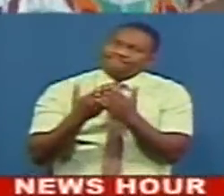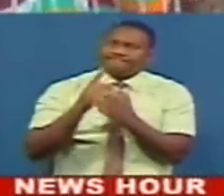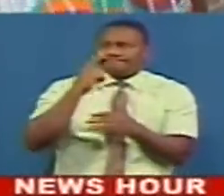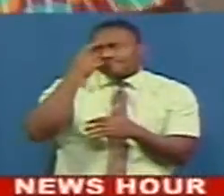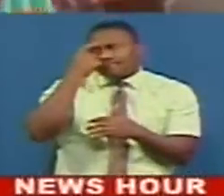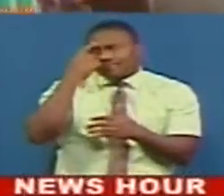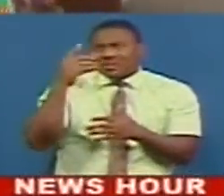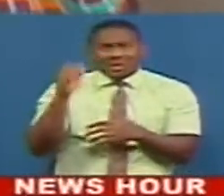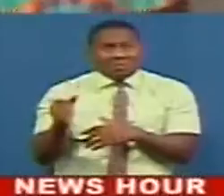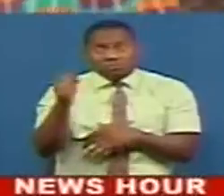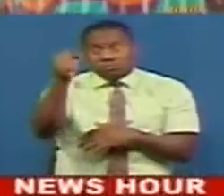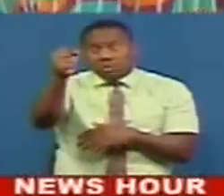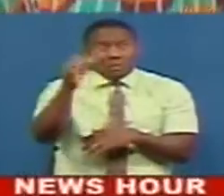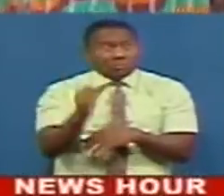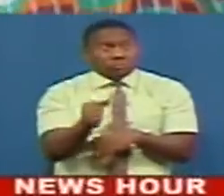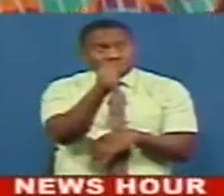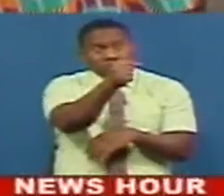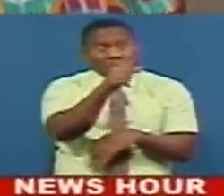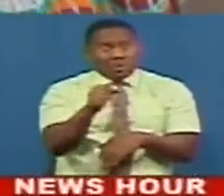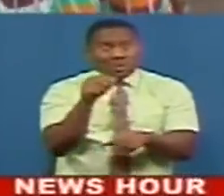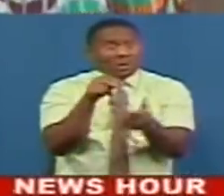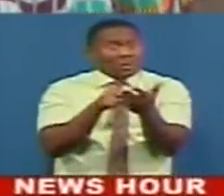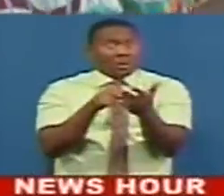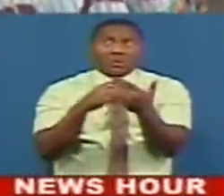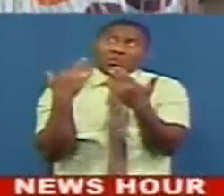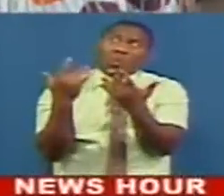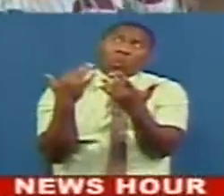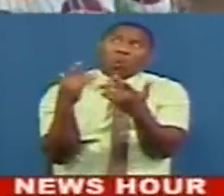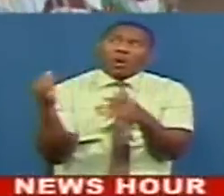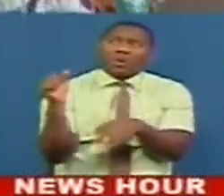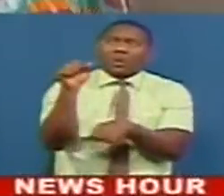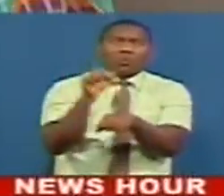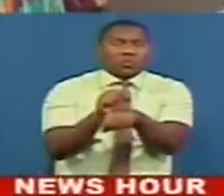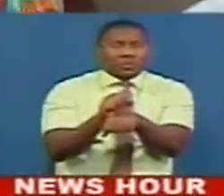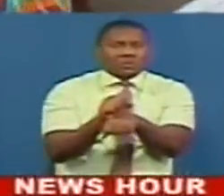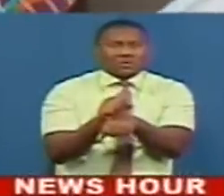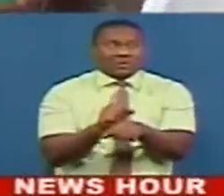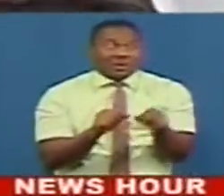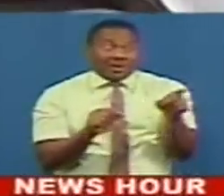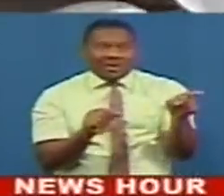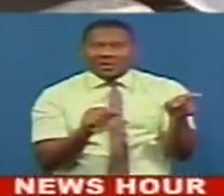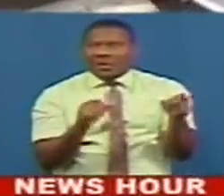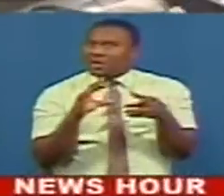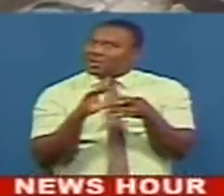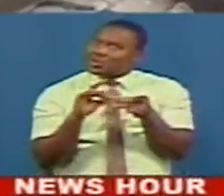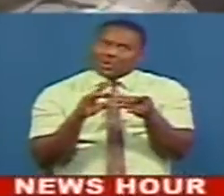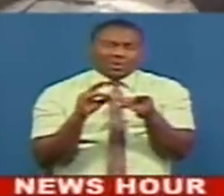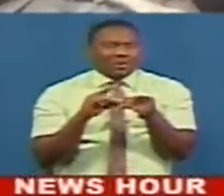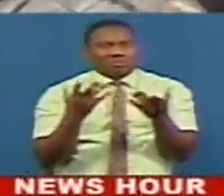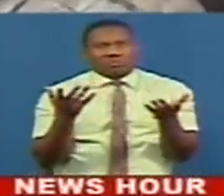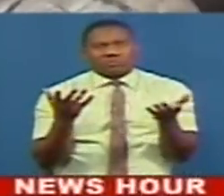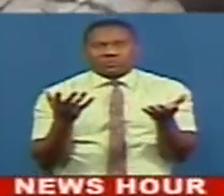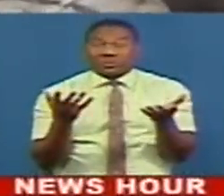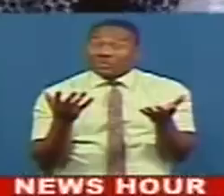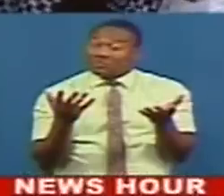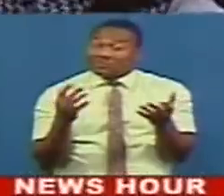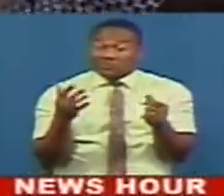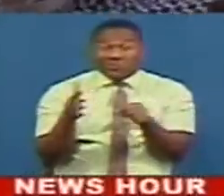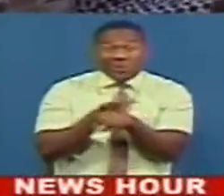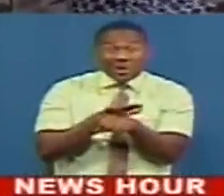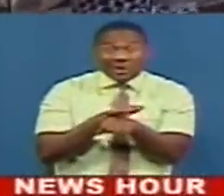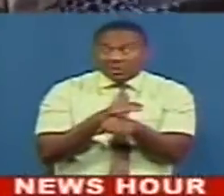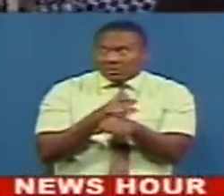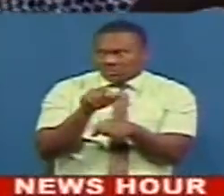to do more to post those of them who are still awaiting postings. Ms. Fadila's story will, however, not be